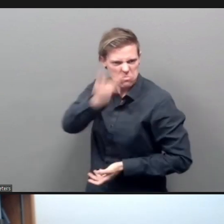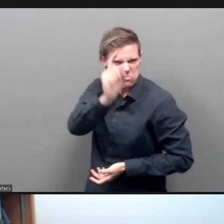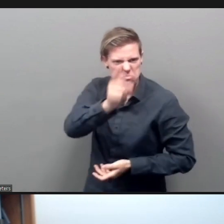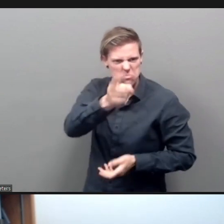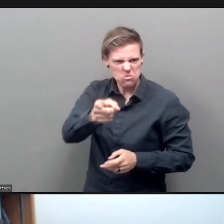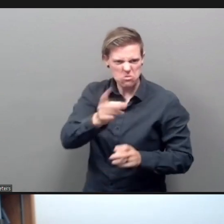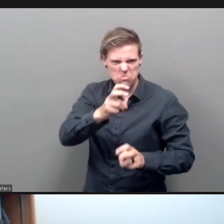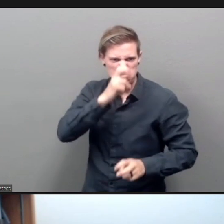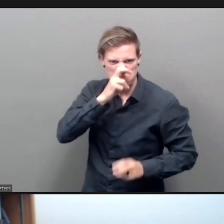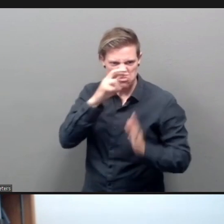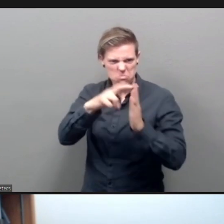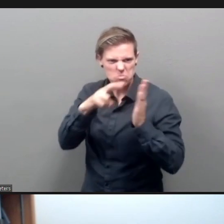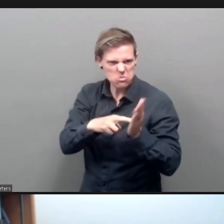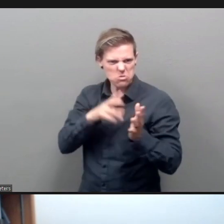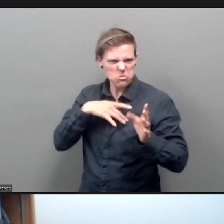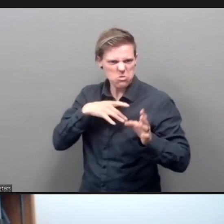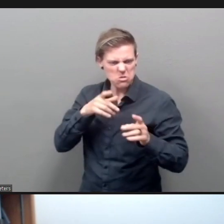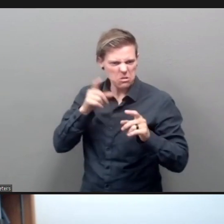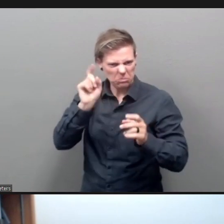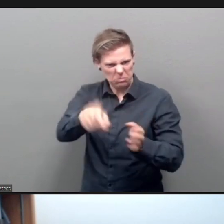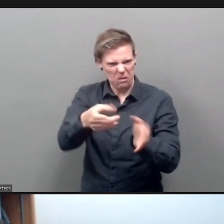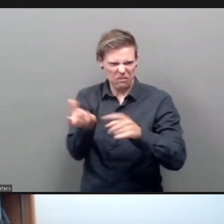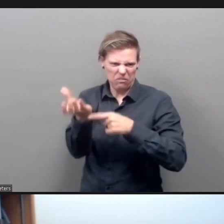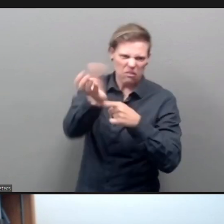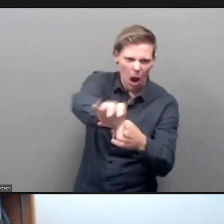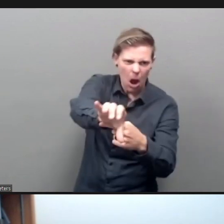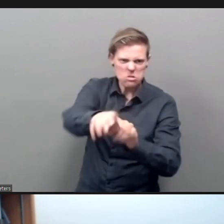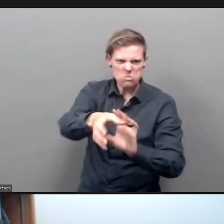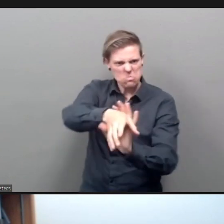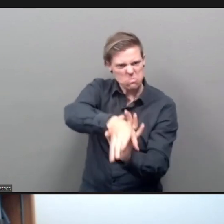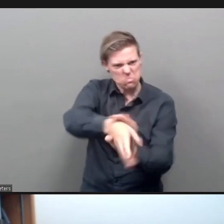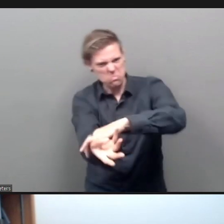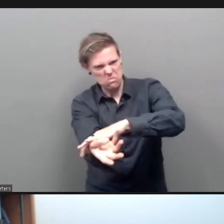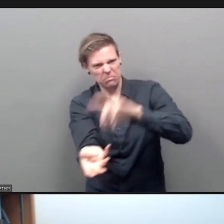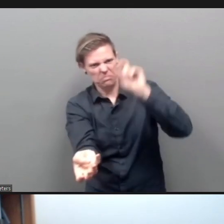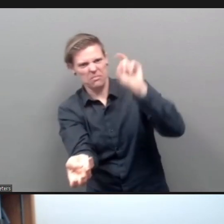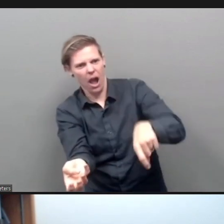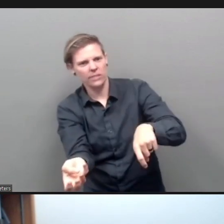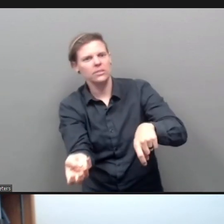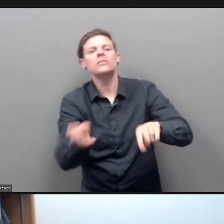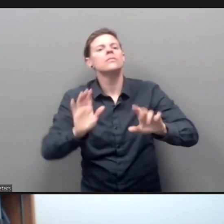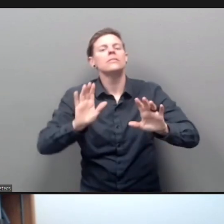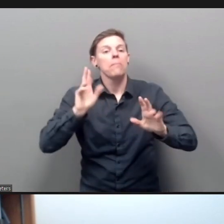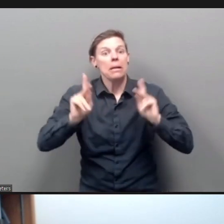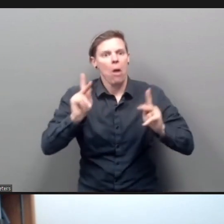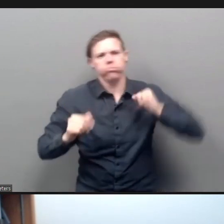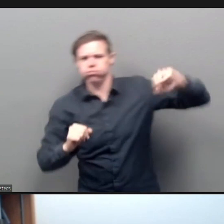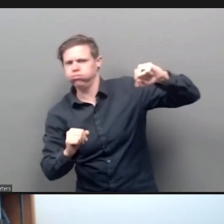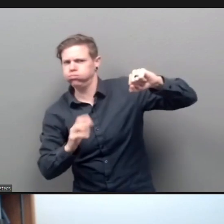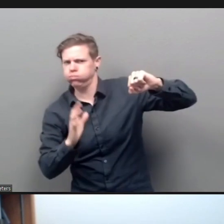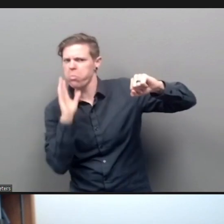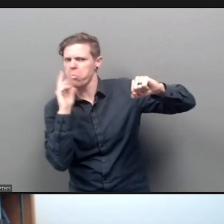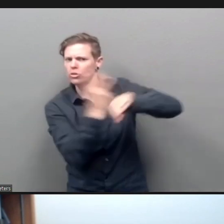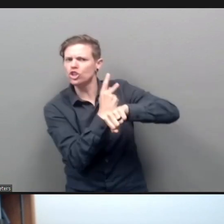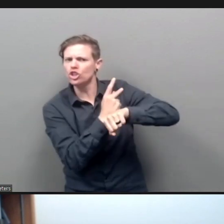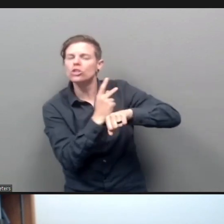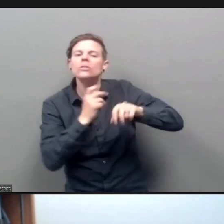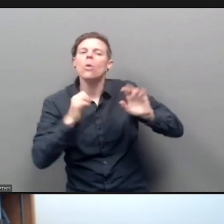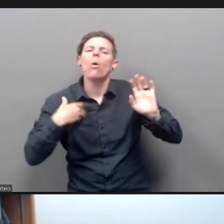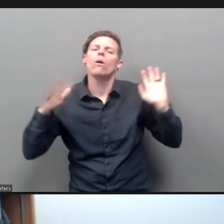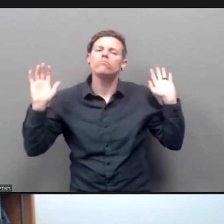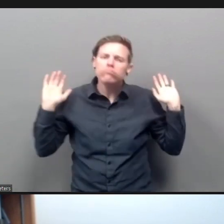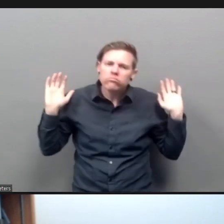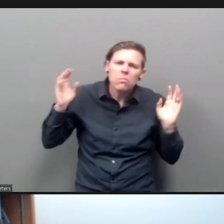or, we're demanding you do this, actually leads to people not wanting to do that. And that's not where we want to be. We want to be